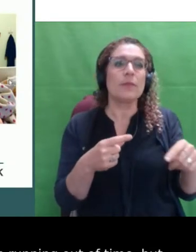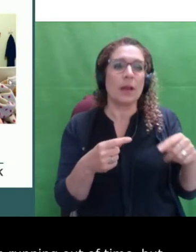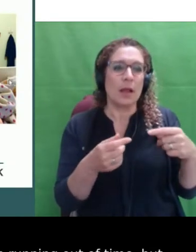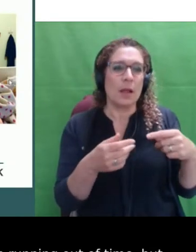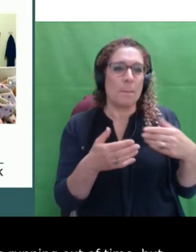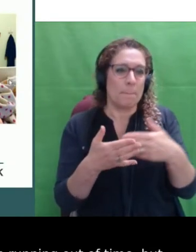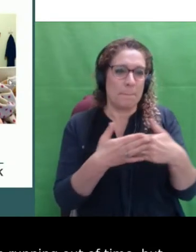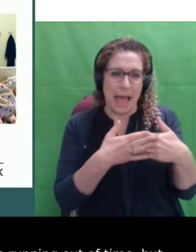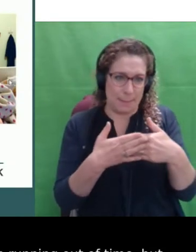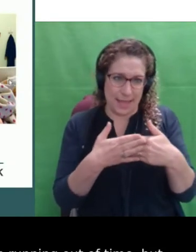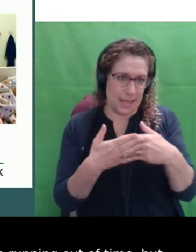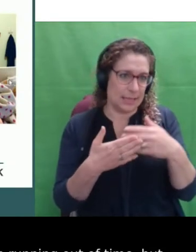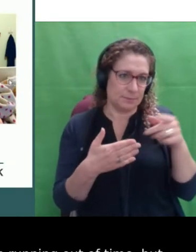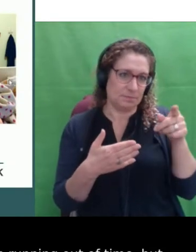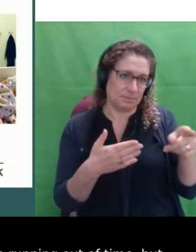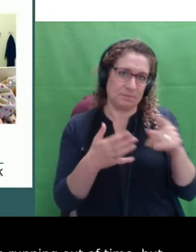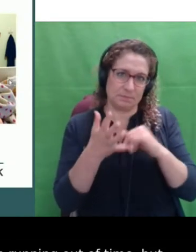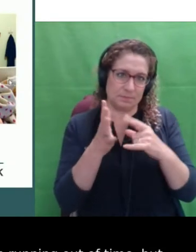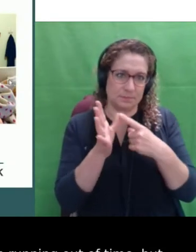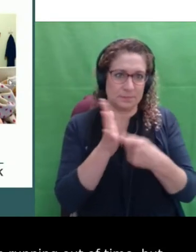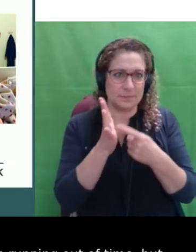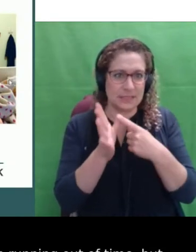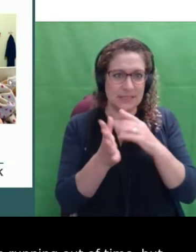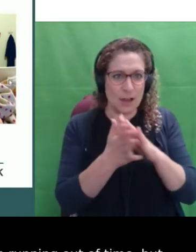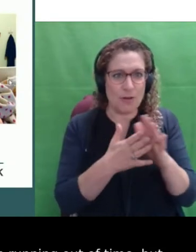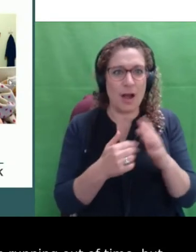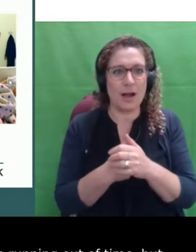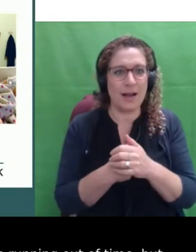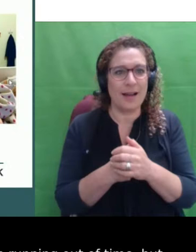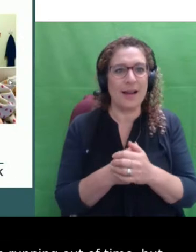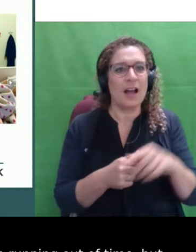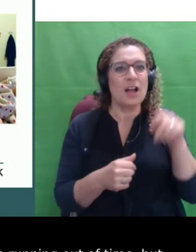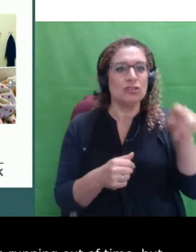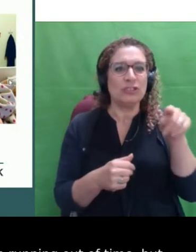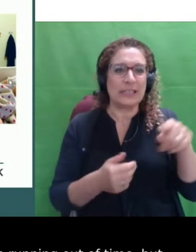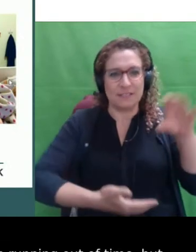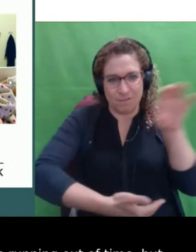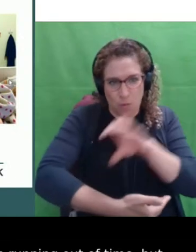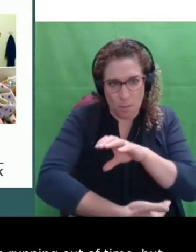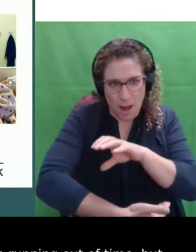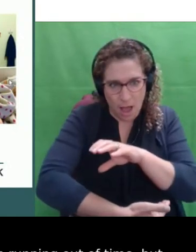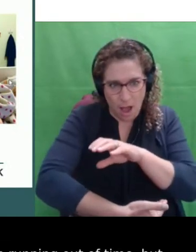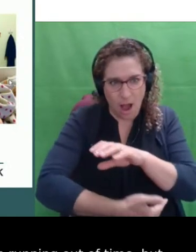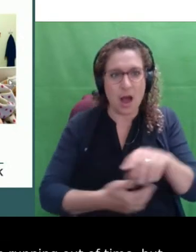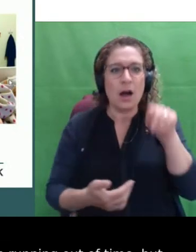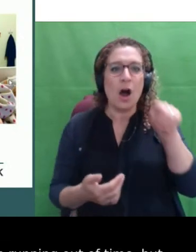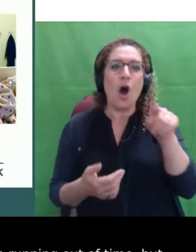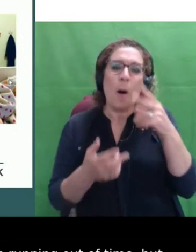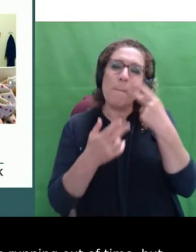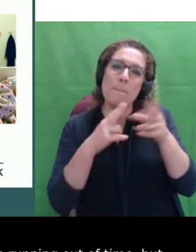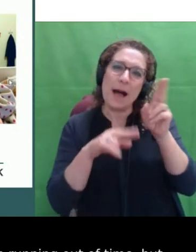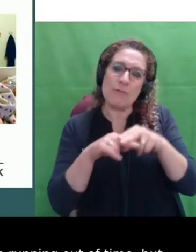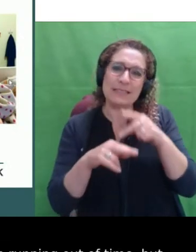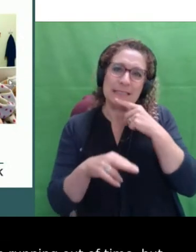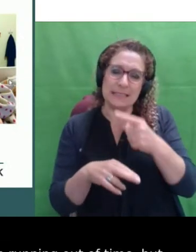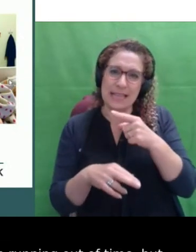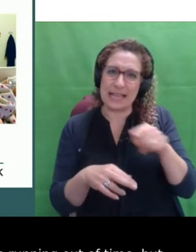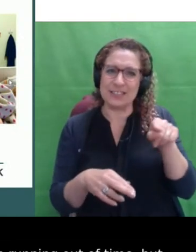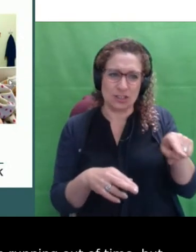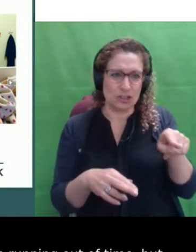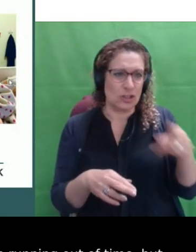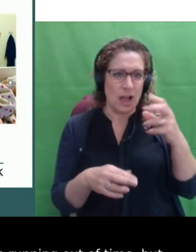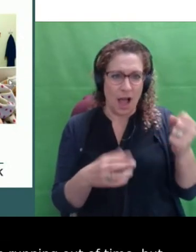antibiotics due to aspiration of meconium and she's formula fed and within two months her parents report that she's got wise for